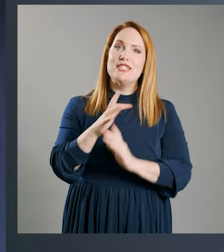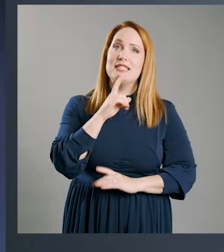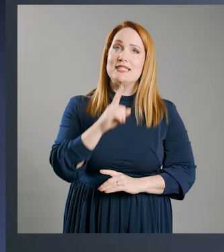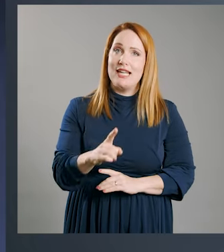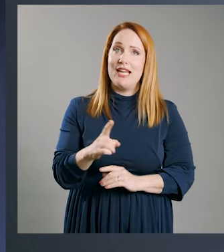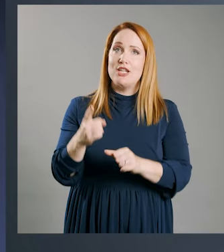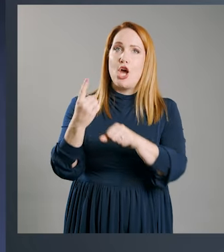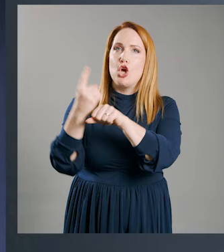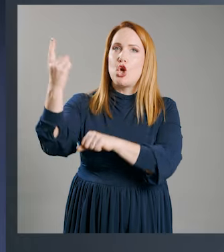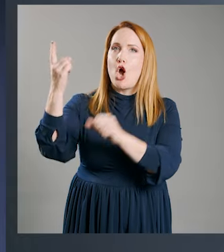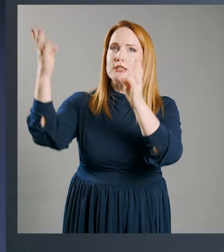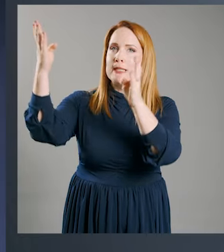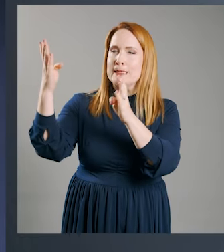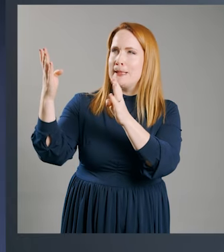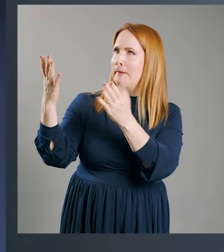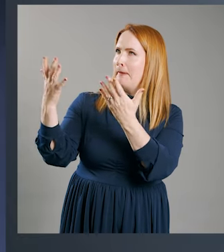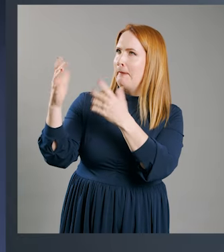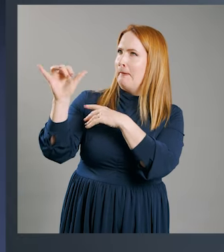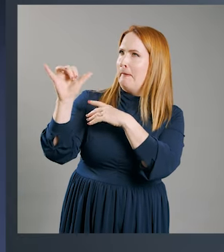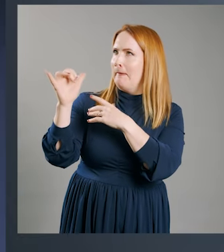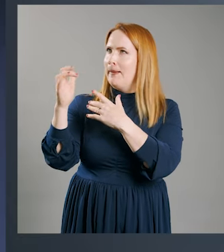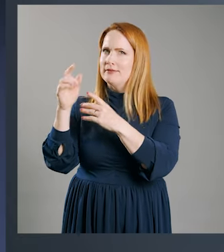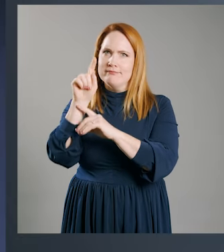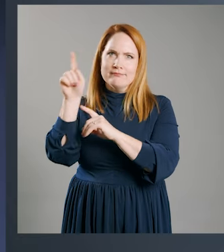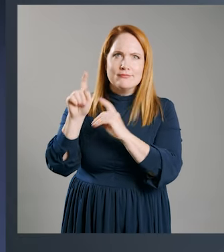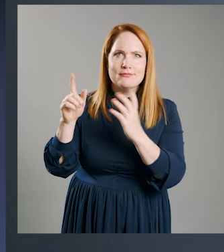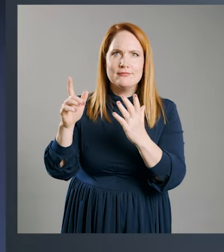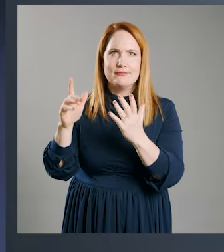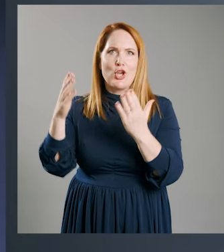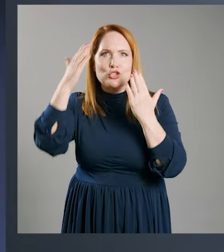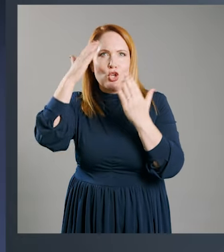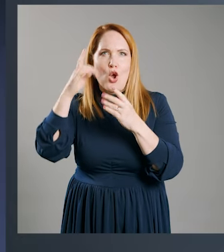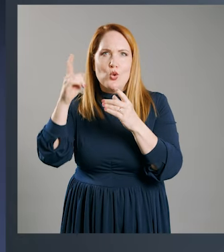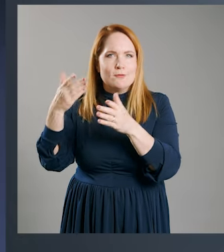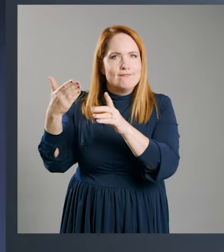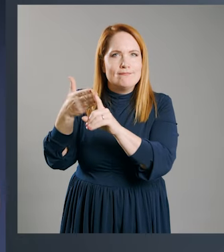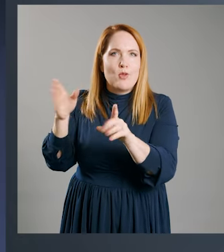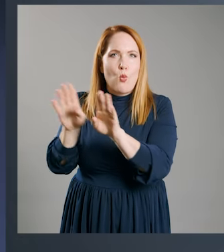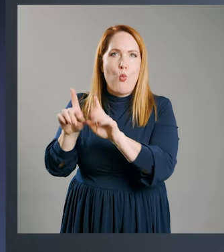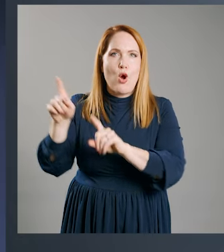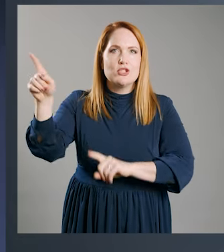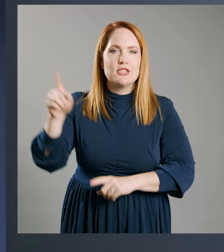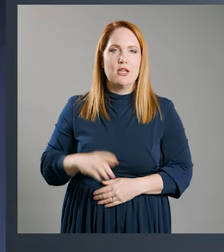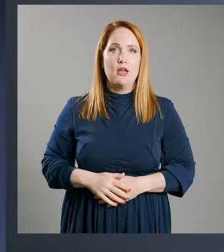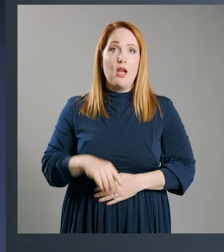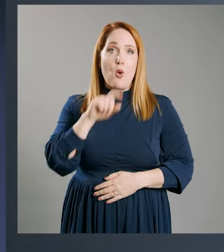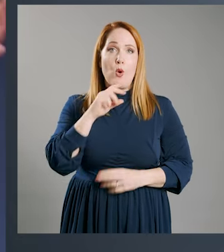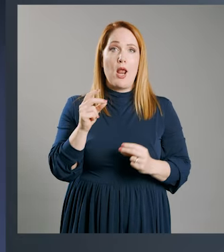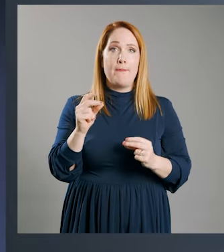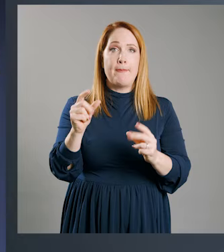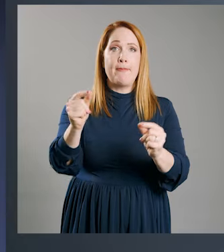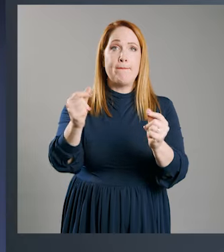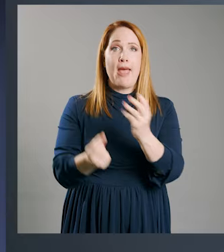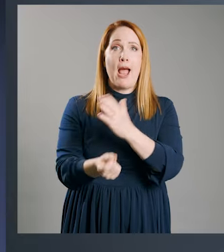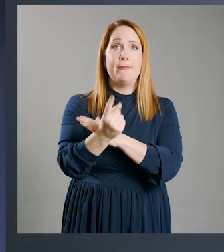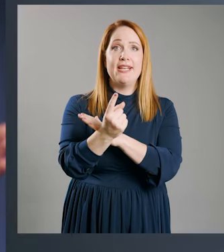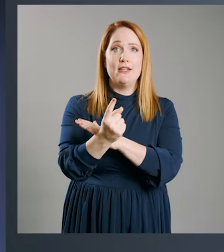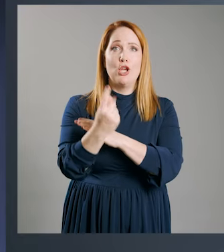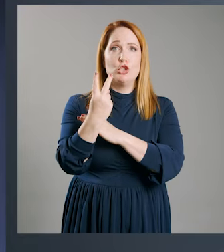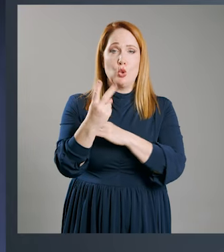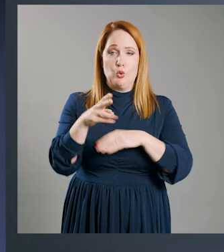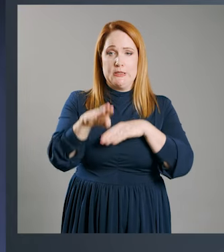the thing is, the kingdom of God is a mystery. Jesus said that. We talked about it last week. And it's not going to happen in two stages.